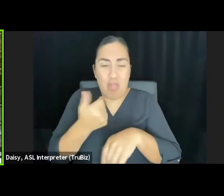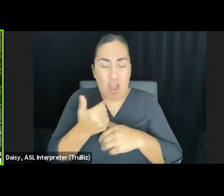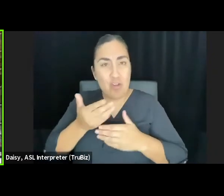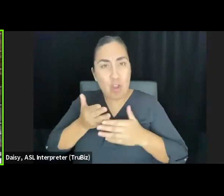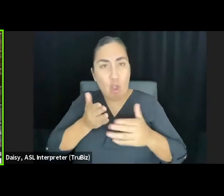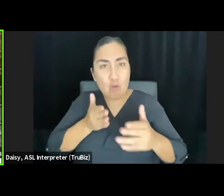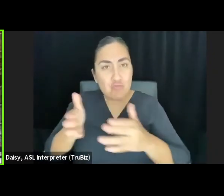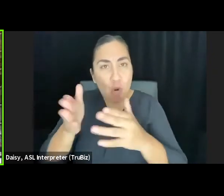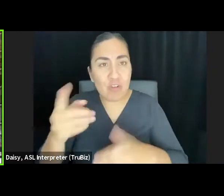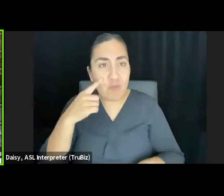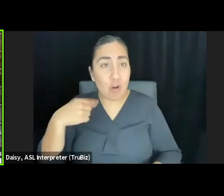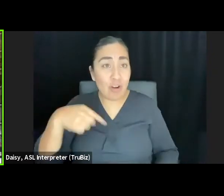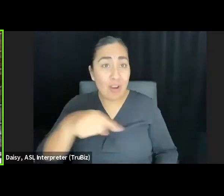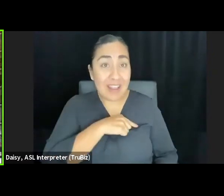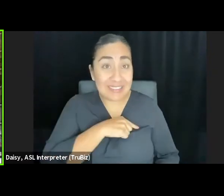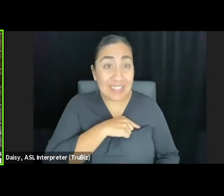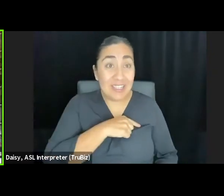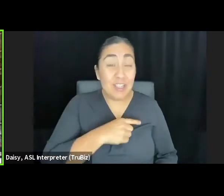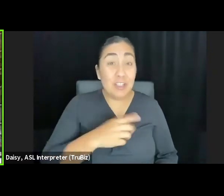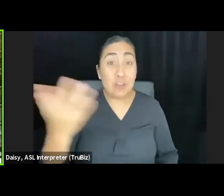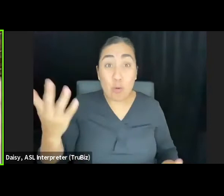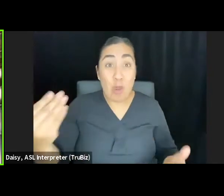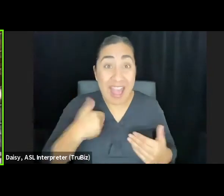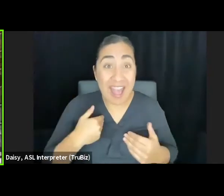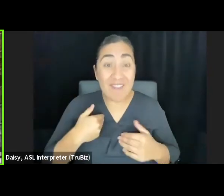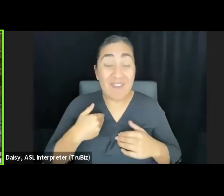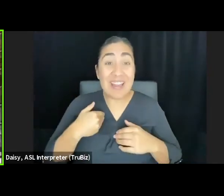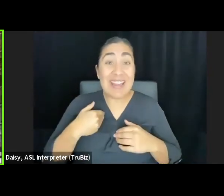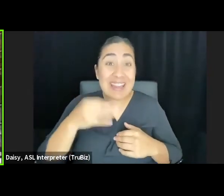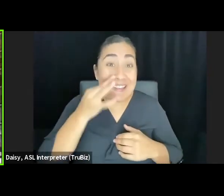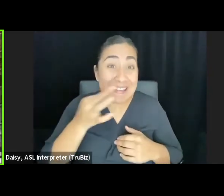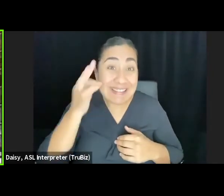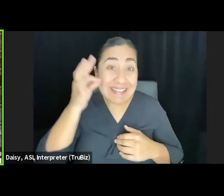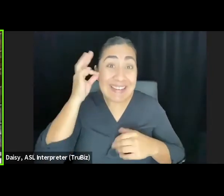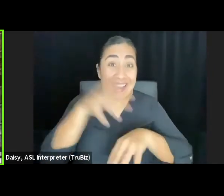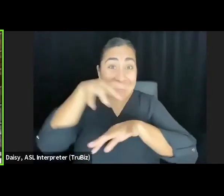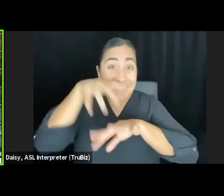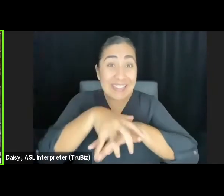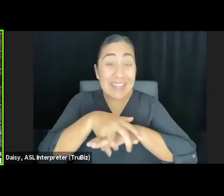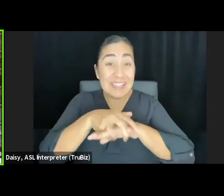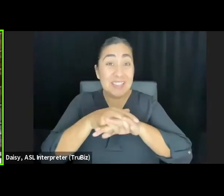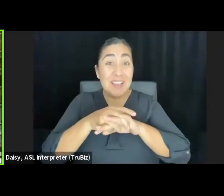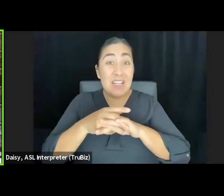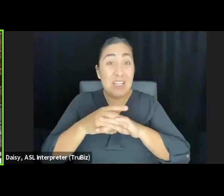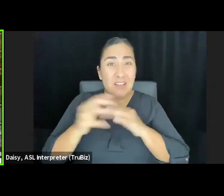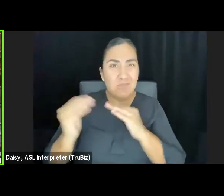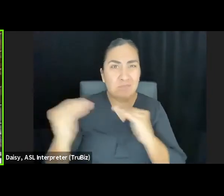come to Indigenous sovereign justice, or just justice for everybody, really.